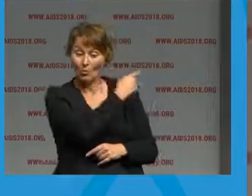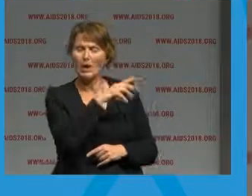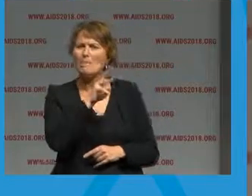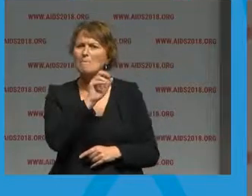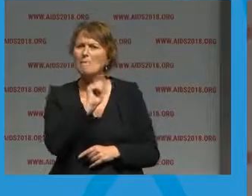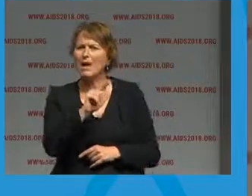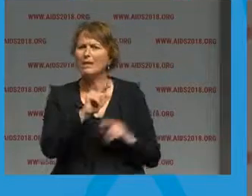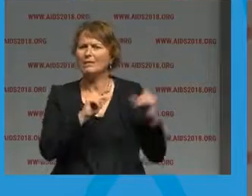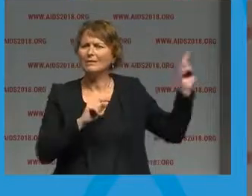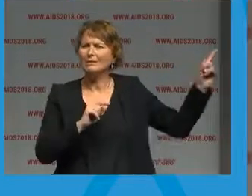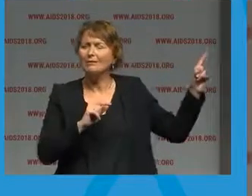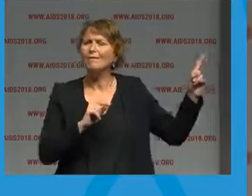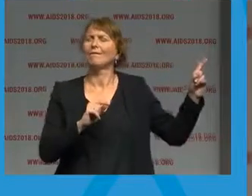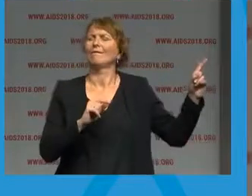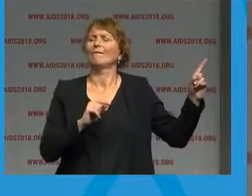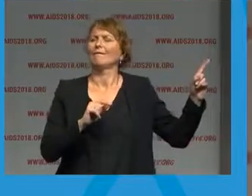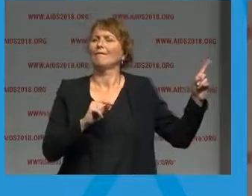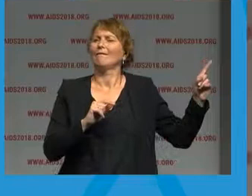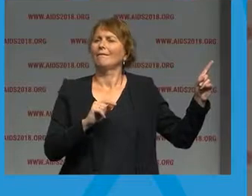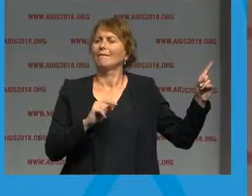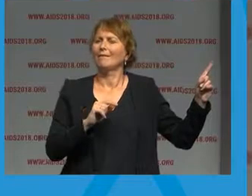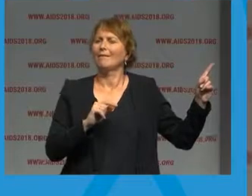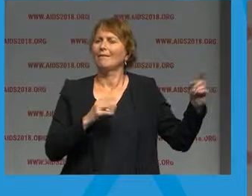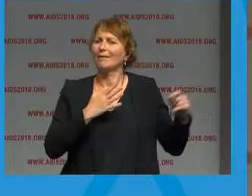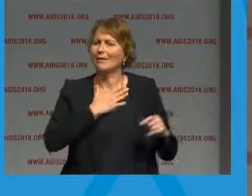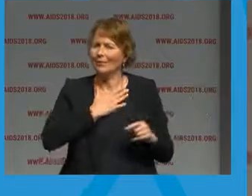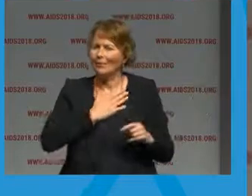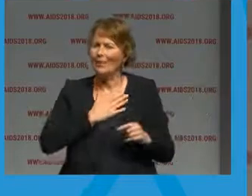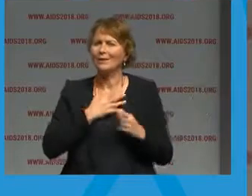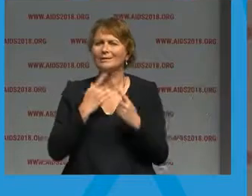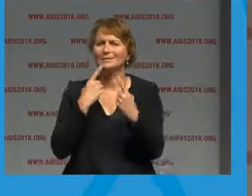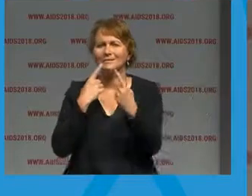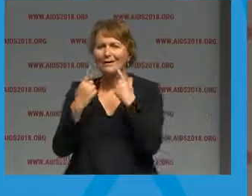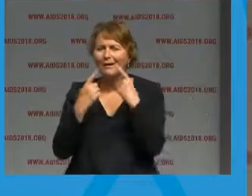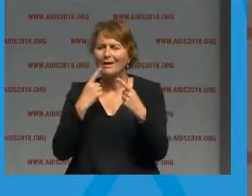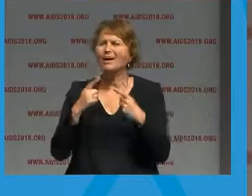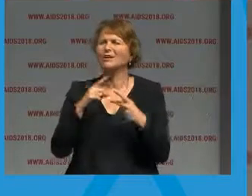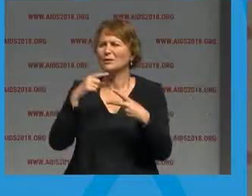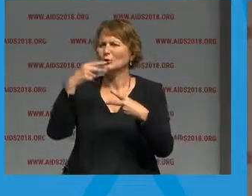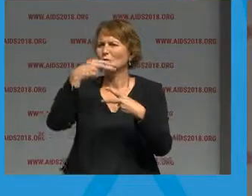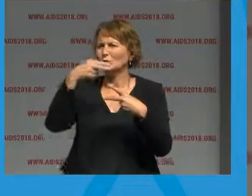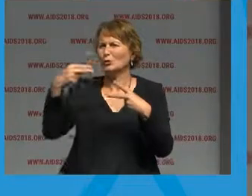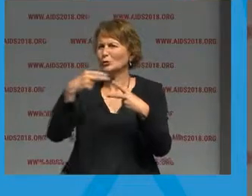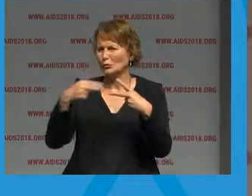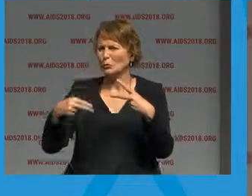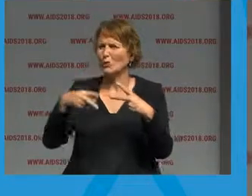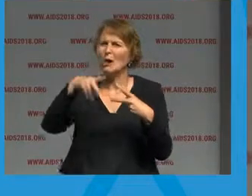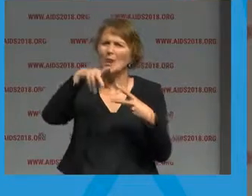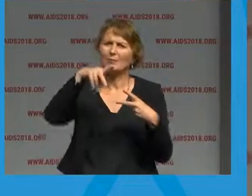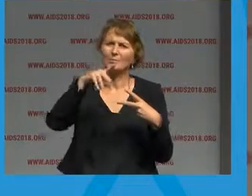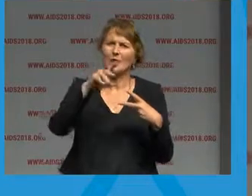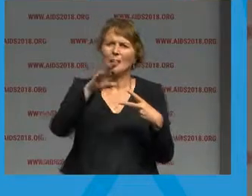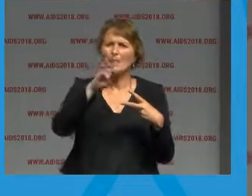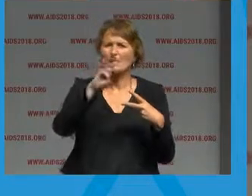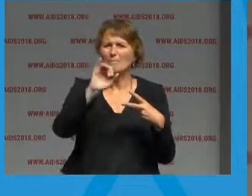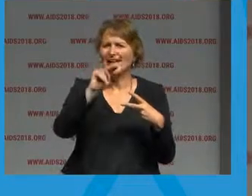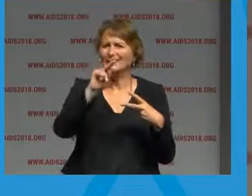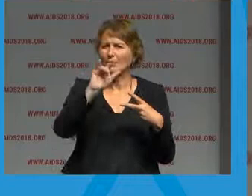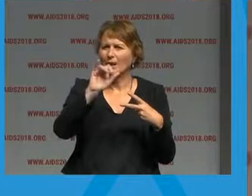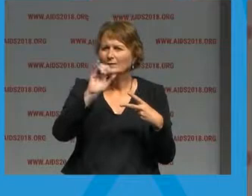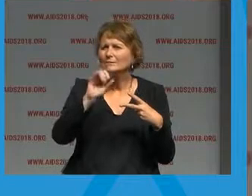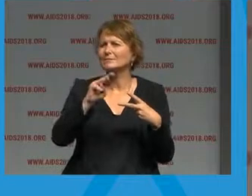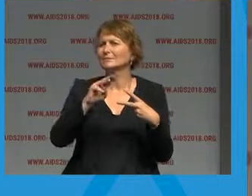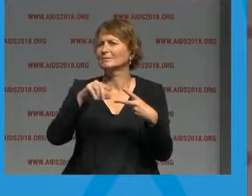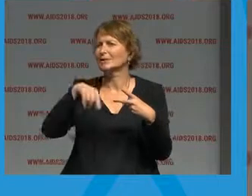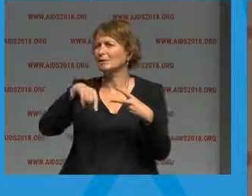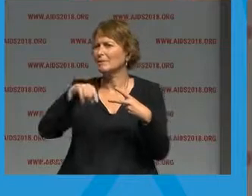And I just want, instead of to talk about Dilamidid, bedaquiline, urine dipsticks, just stop and